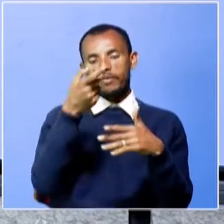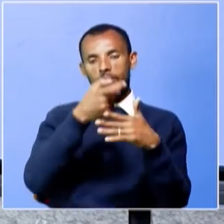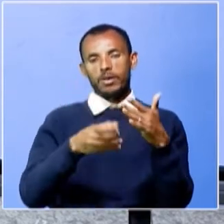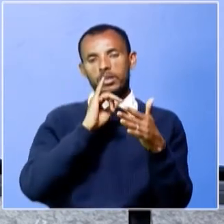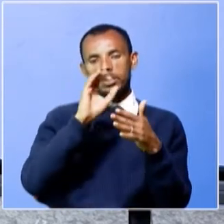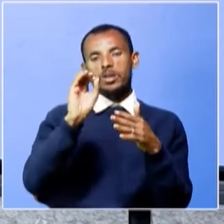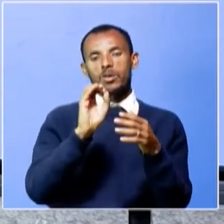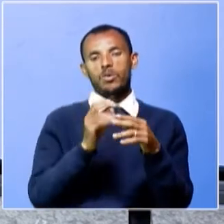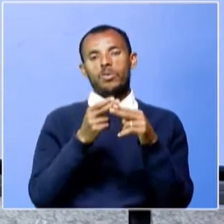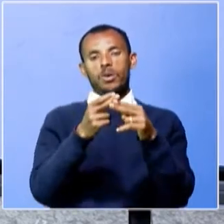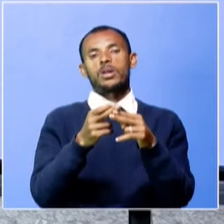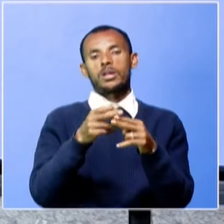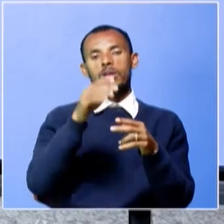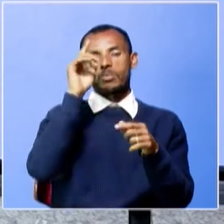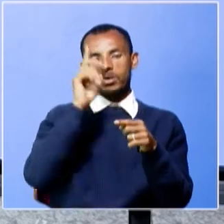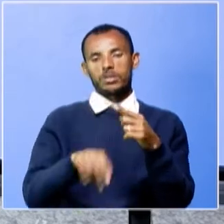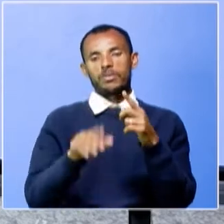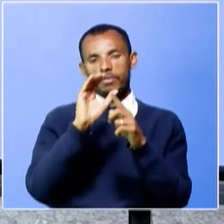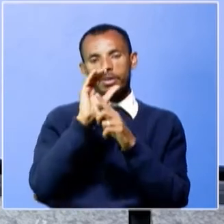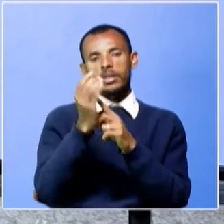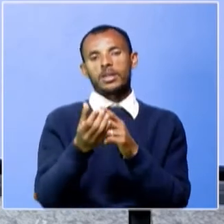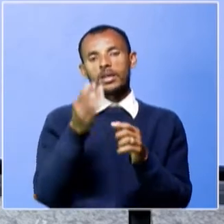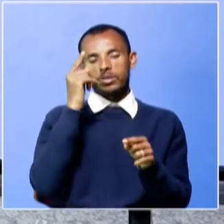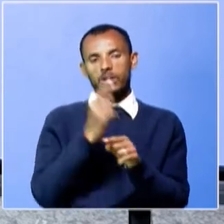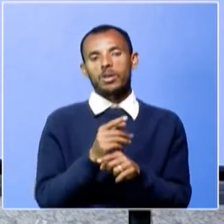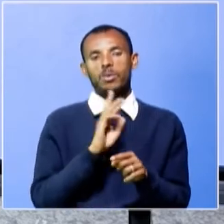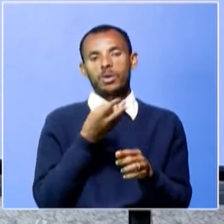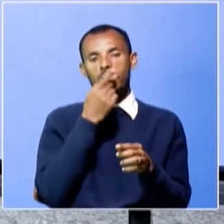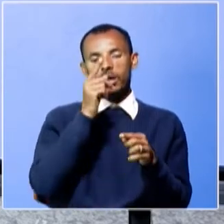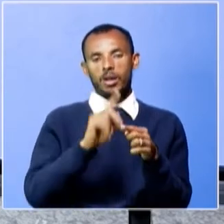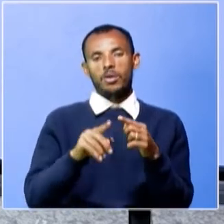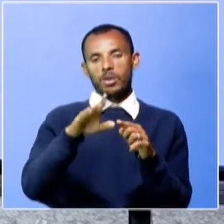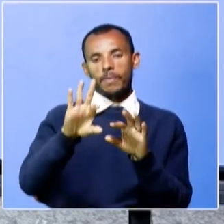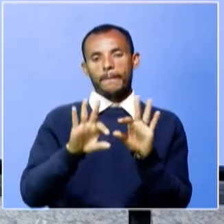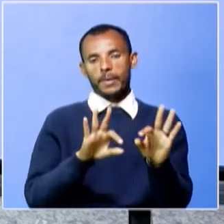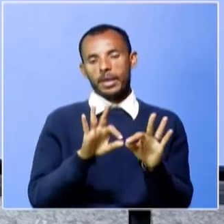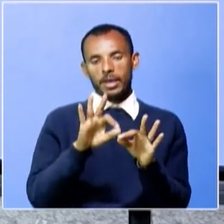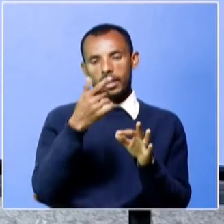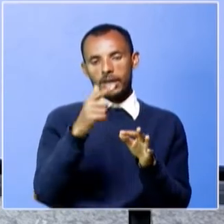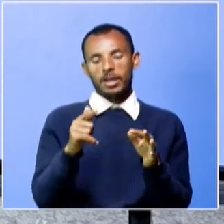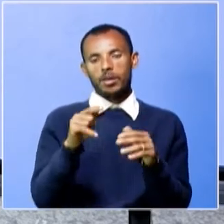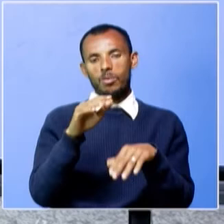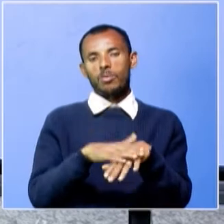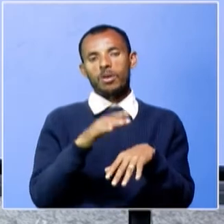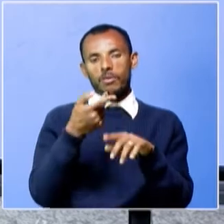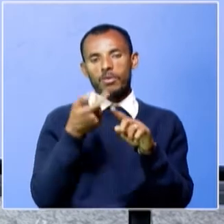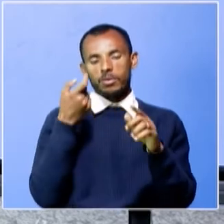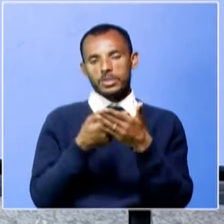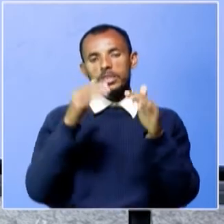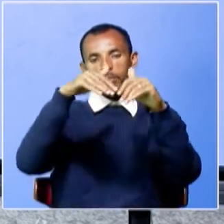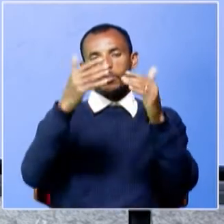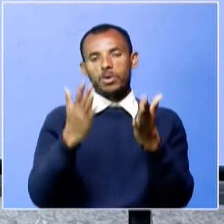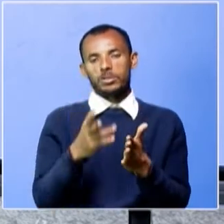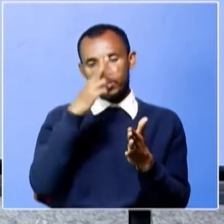is 0 is called impossible event. Actually, we cannot pick any green ball from this box because